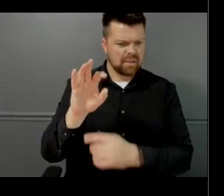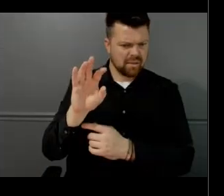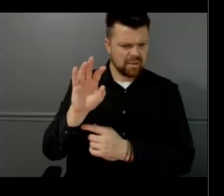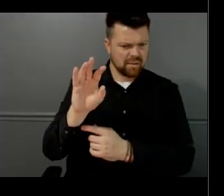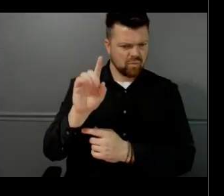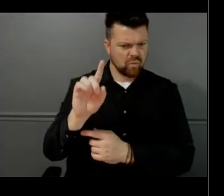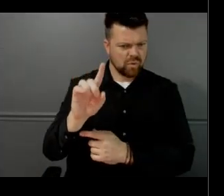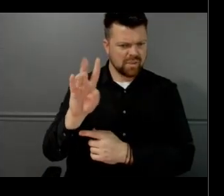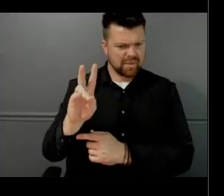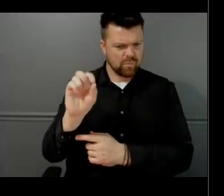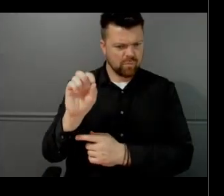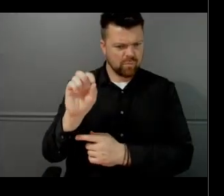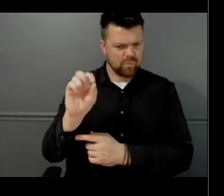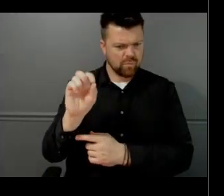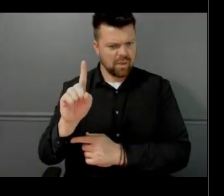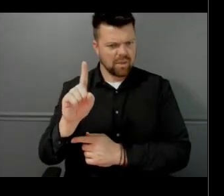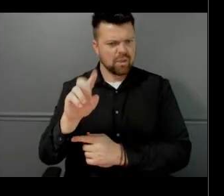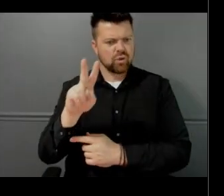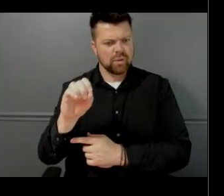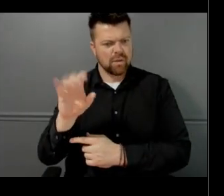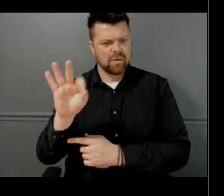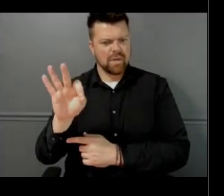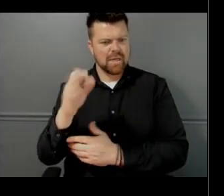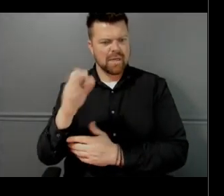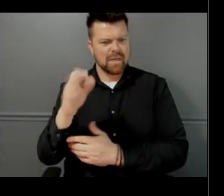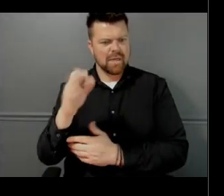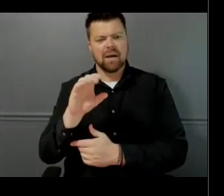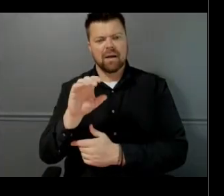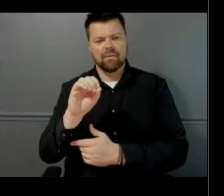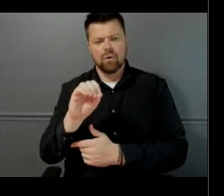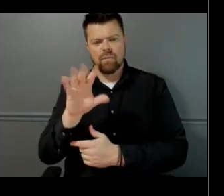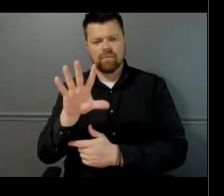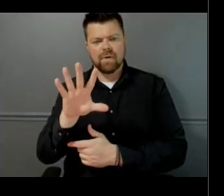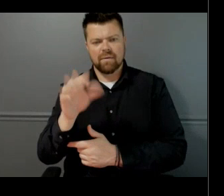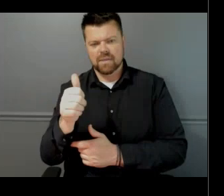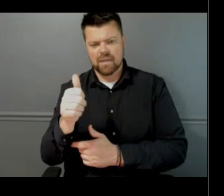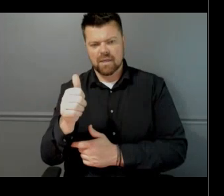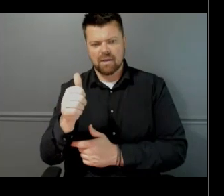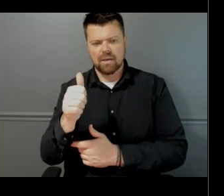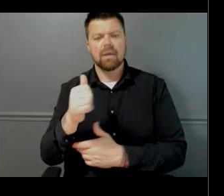Section 505.10 contains the same exception as the Americans with Disabilities Act.